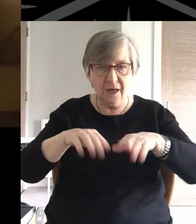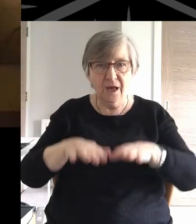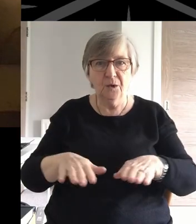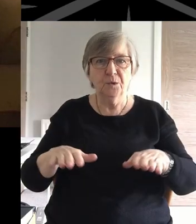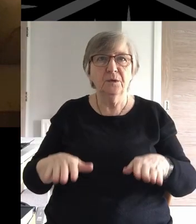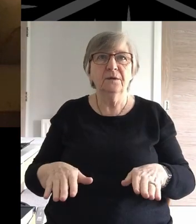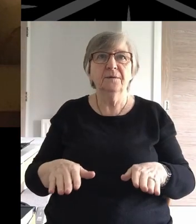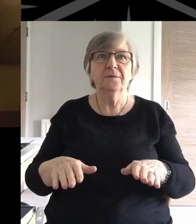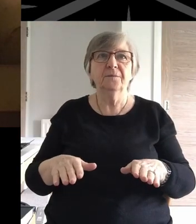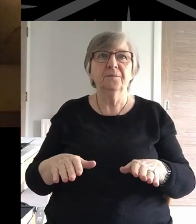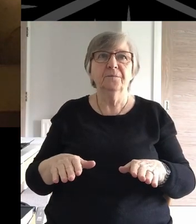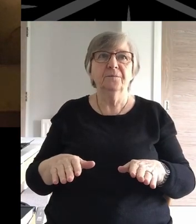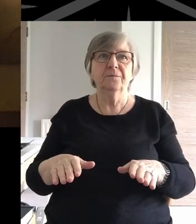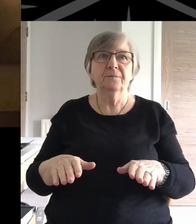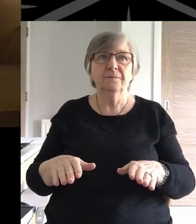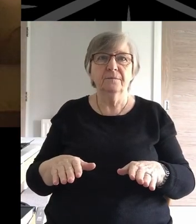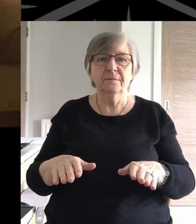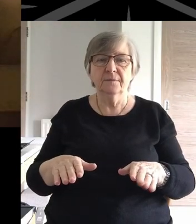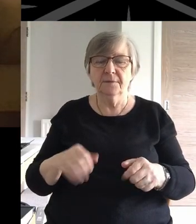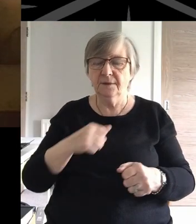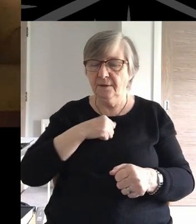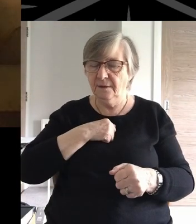heaven down.